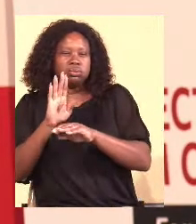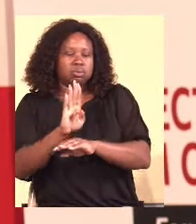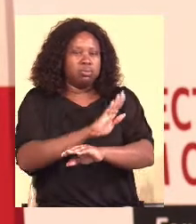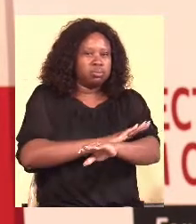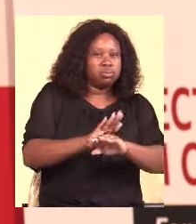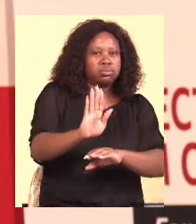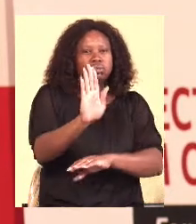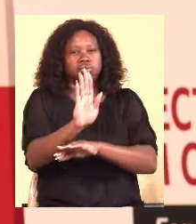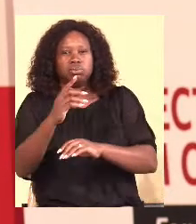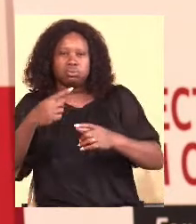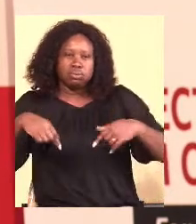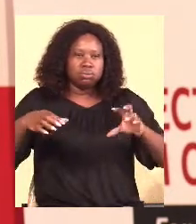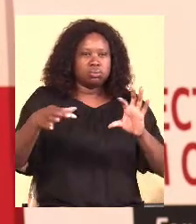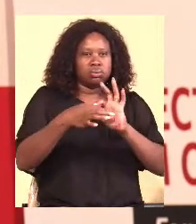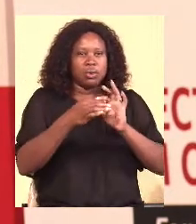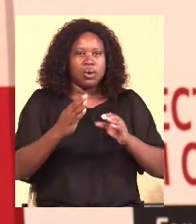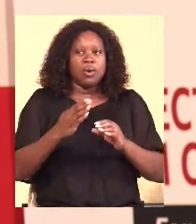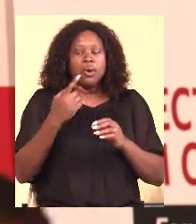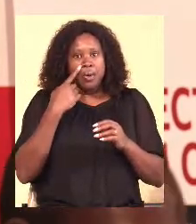Dr. Mushelenga.